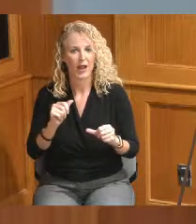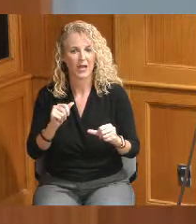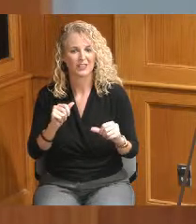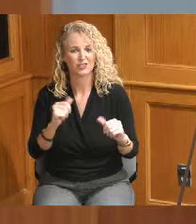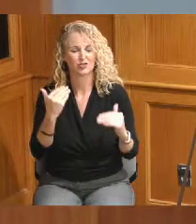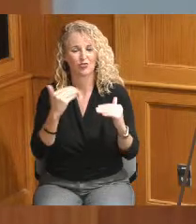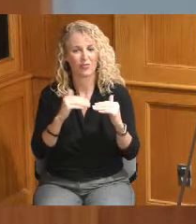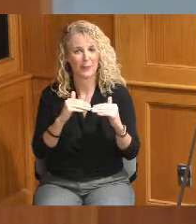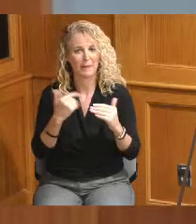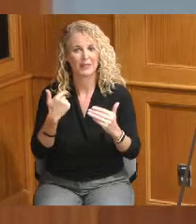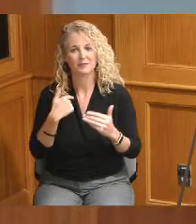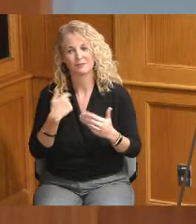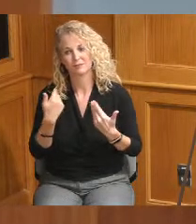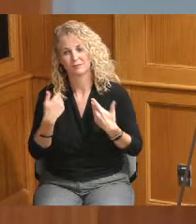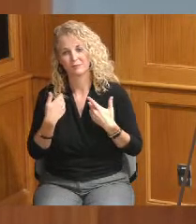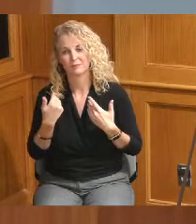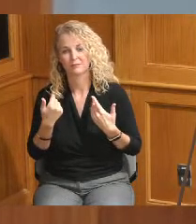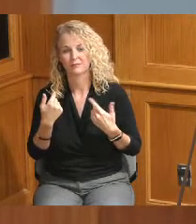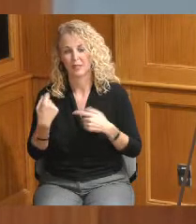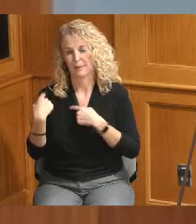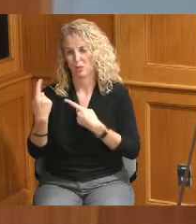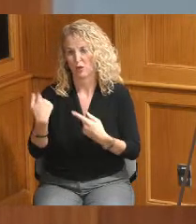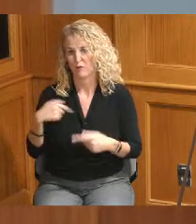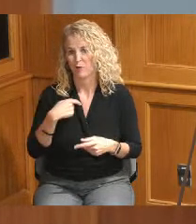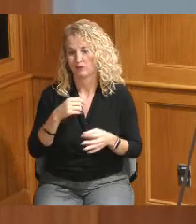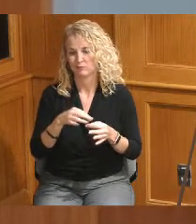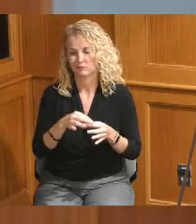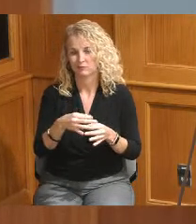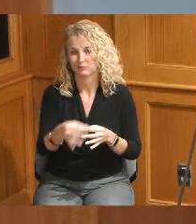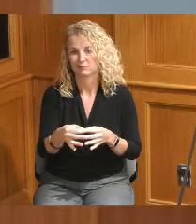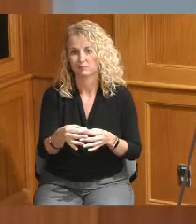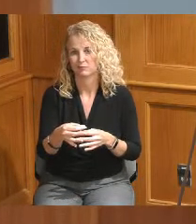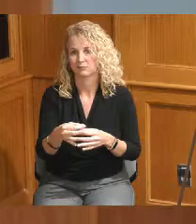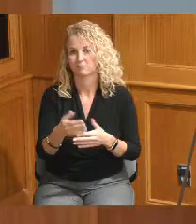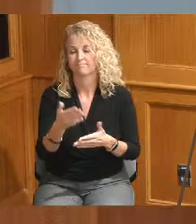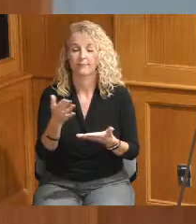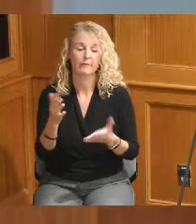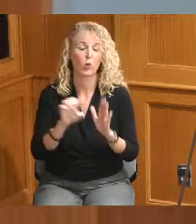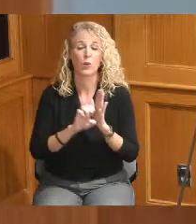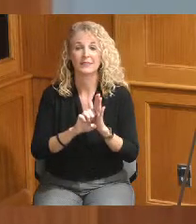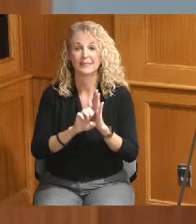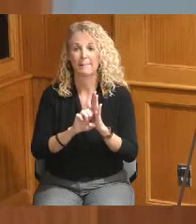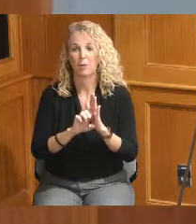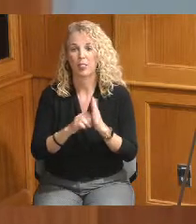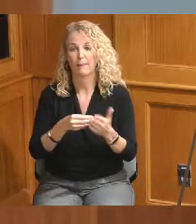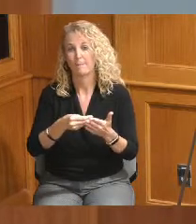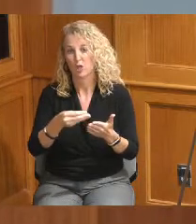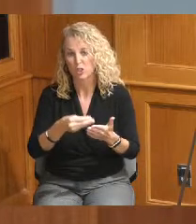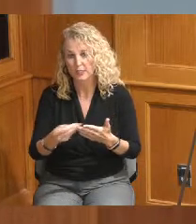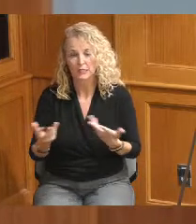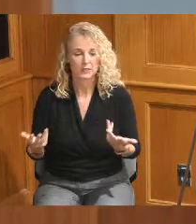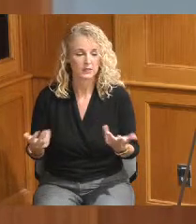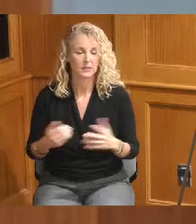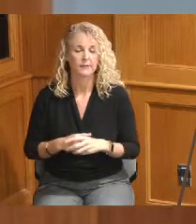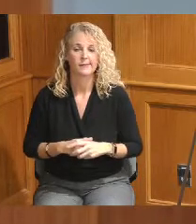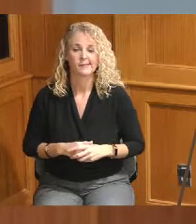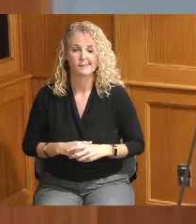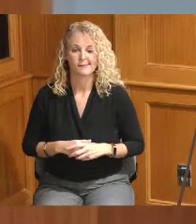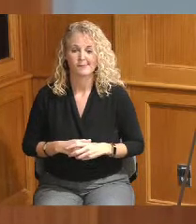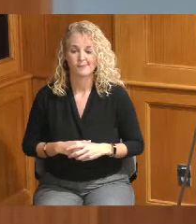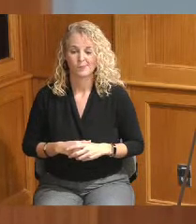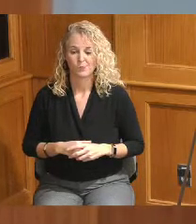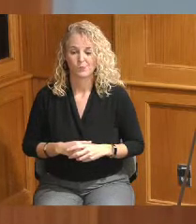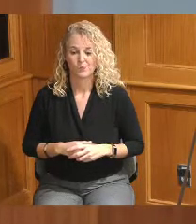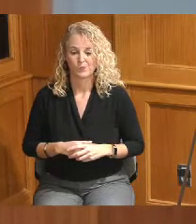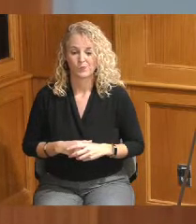things that we really, we had to defer to the following year. Some needed purchases. We also, there